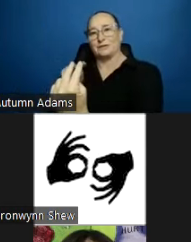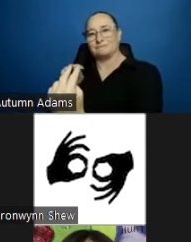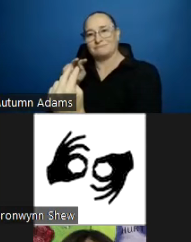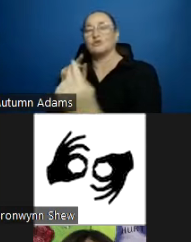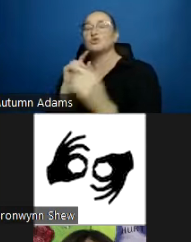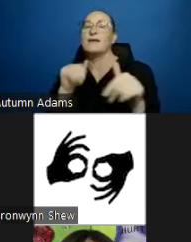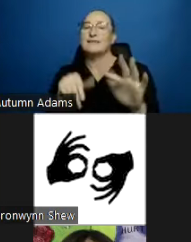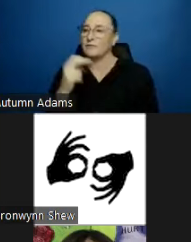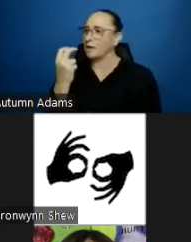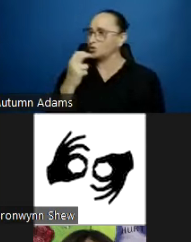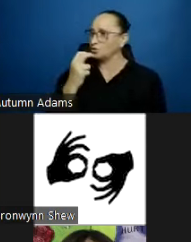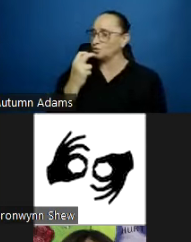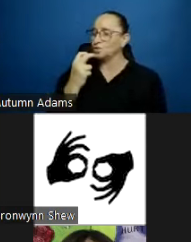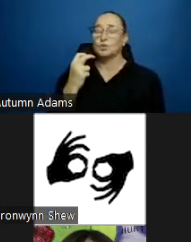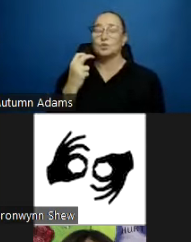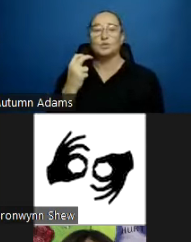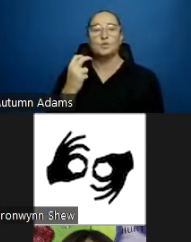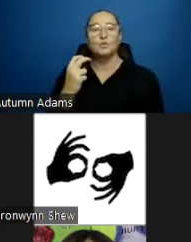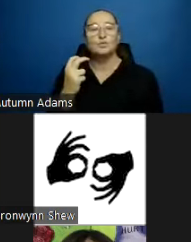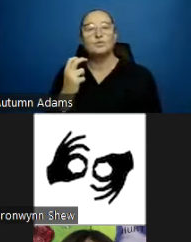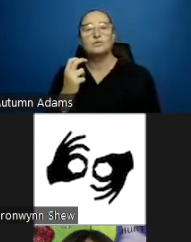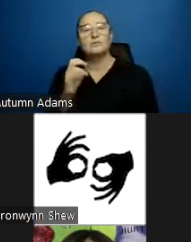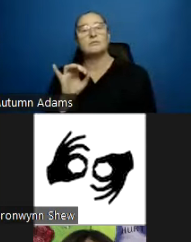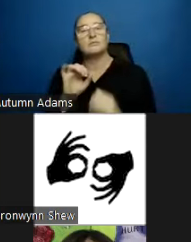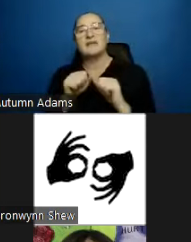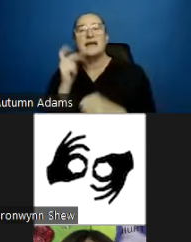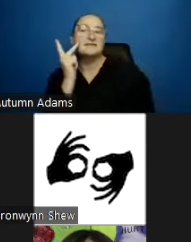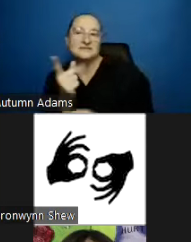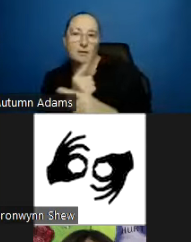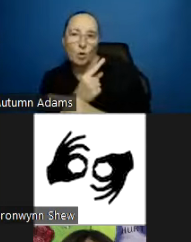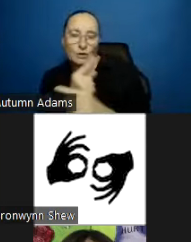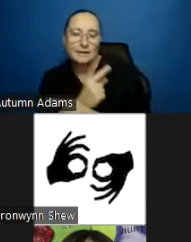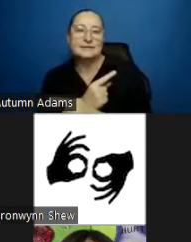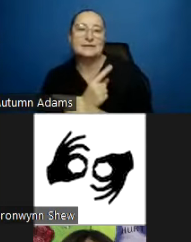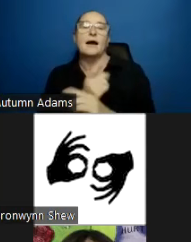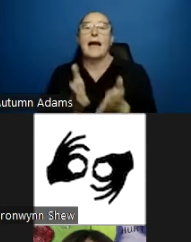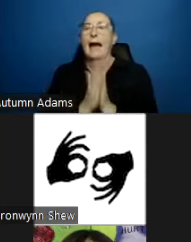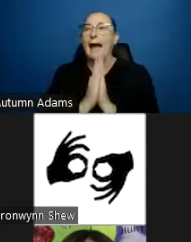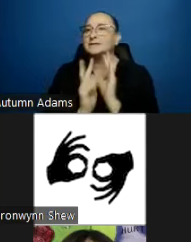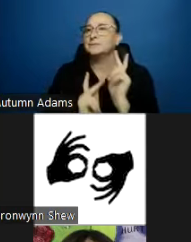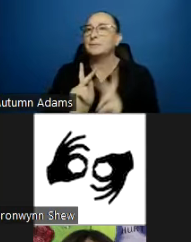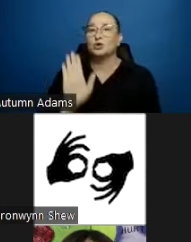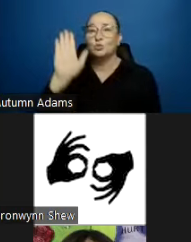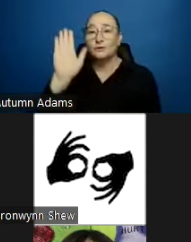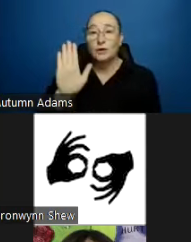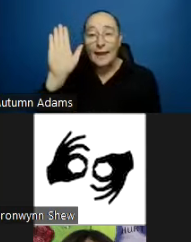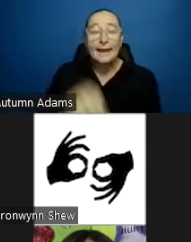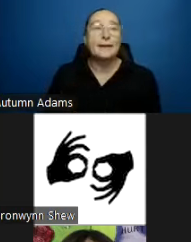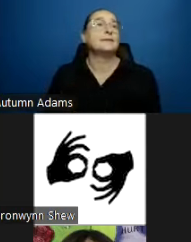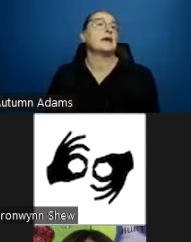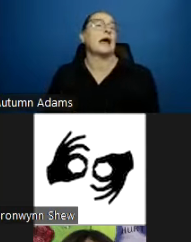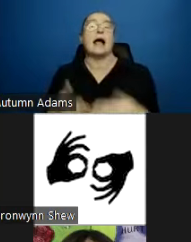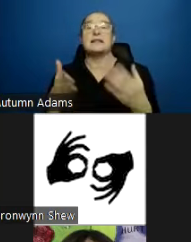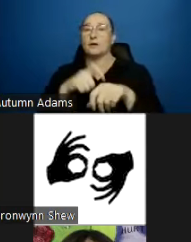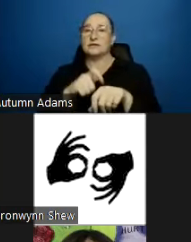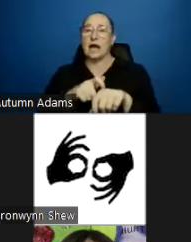to be able to get the view that they need. So ask people to raise their hand, allow time for the attention to be